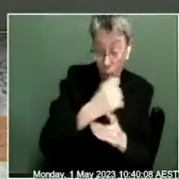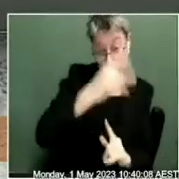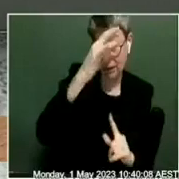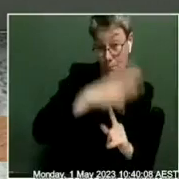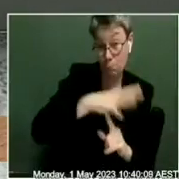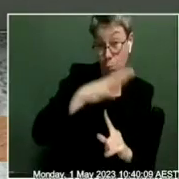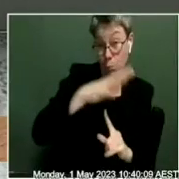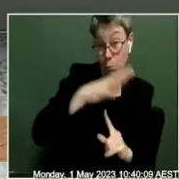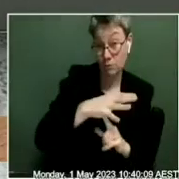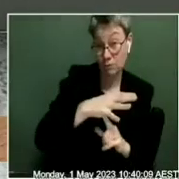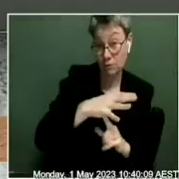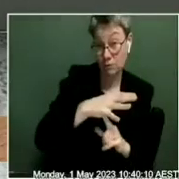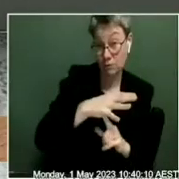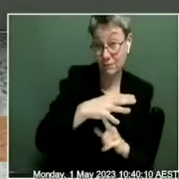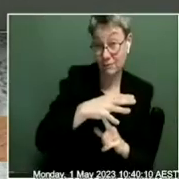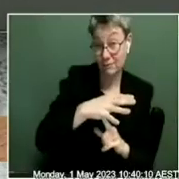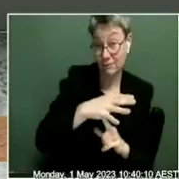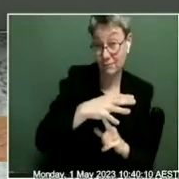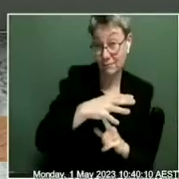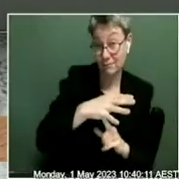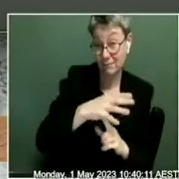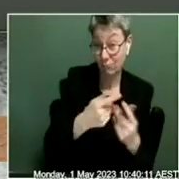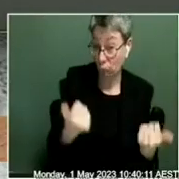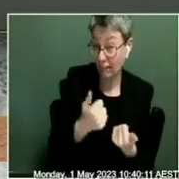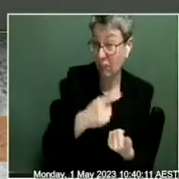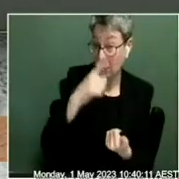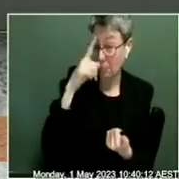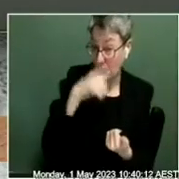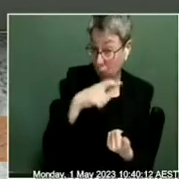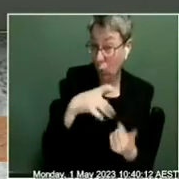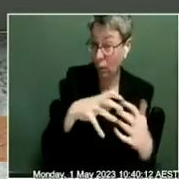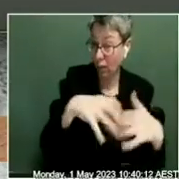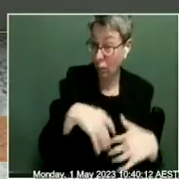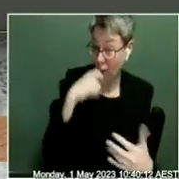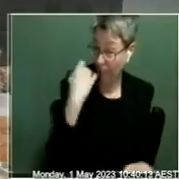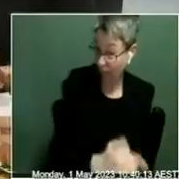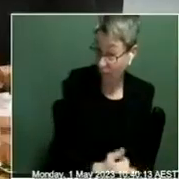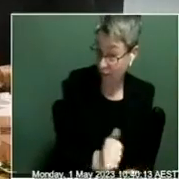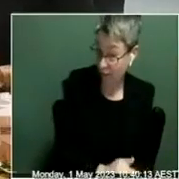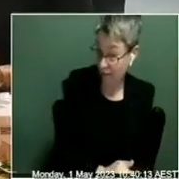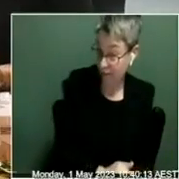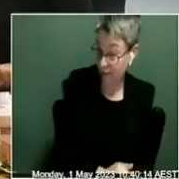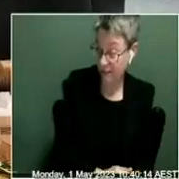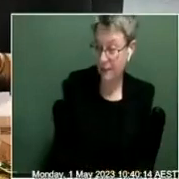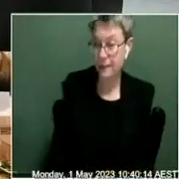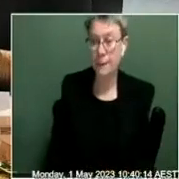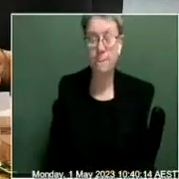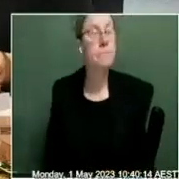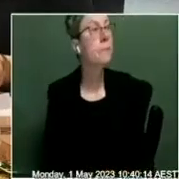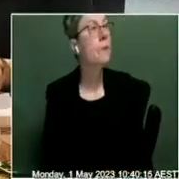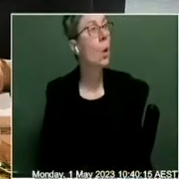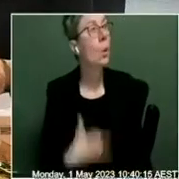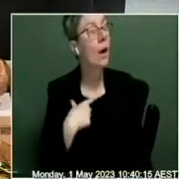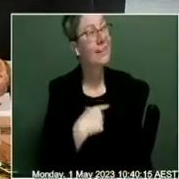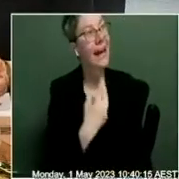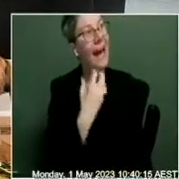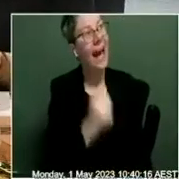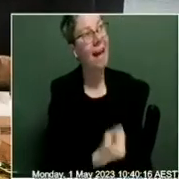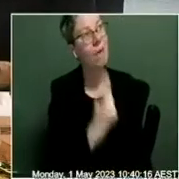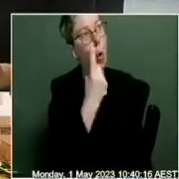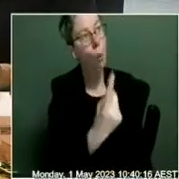The reason I say it's a key factor is there are some other things that are needed, and I'll just go to one example, is that public intoxication